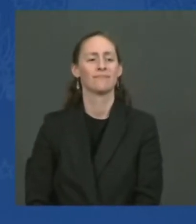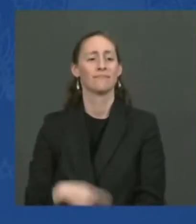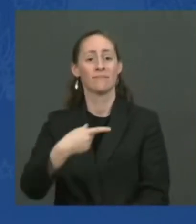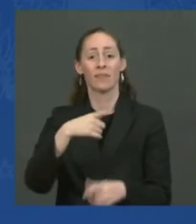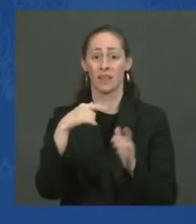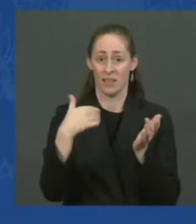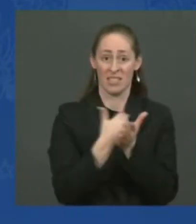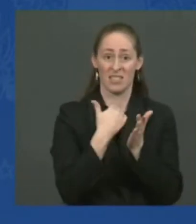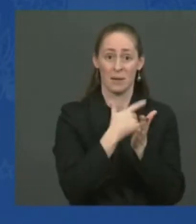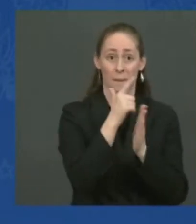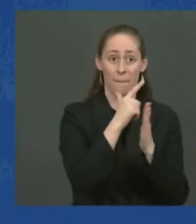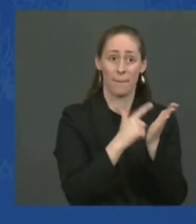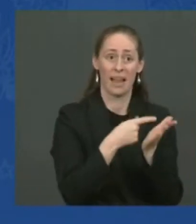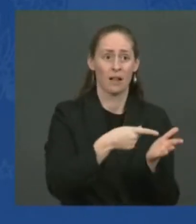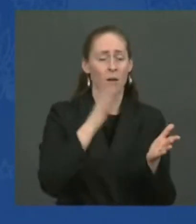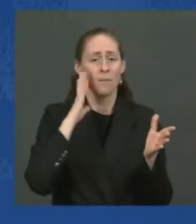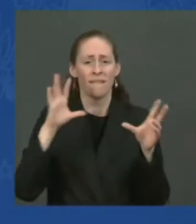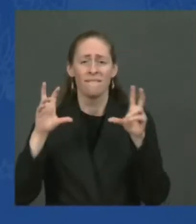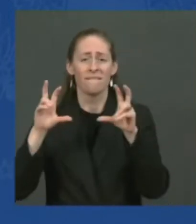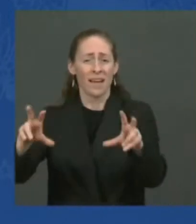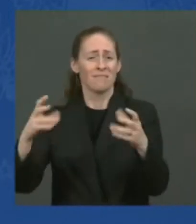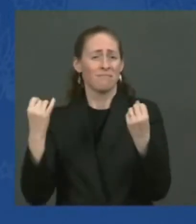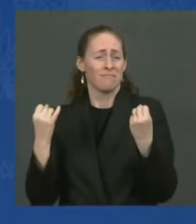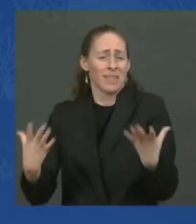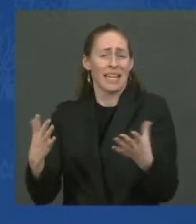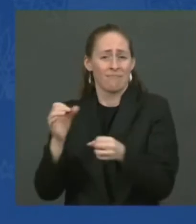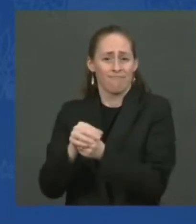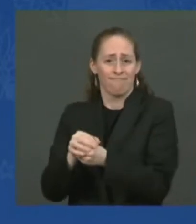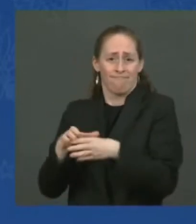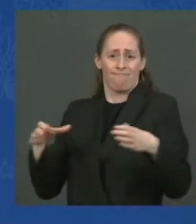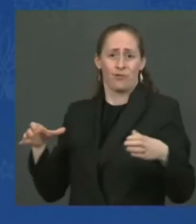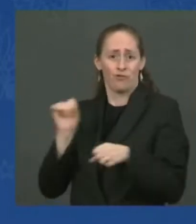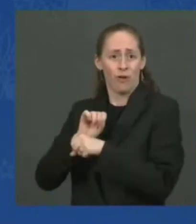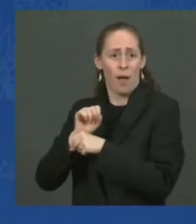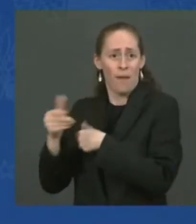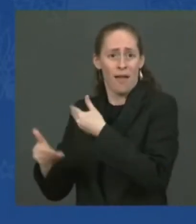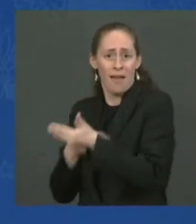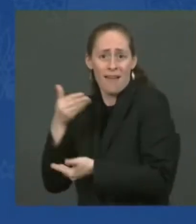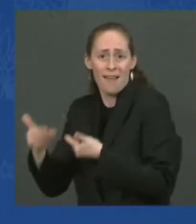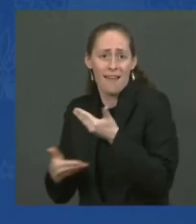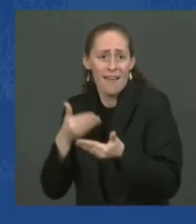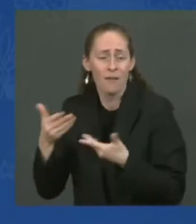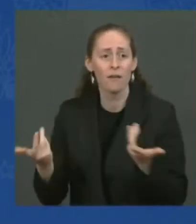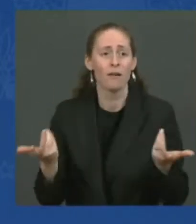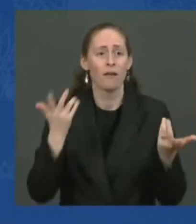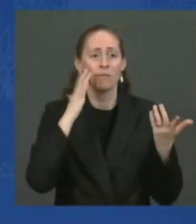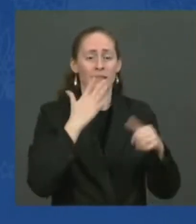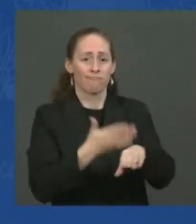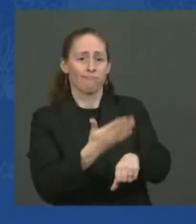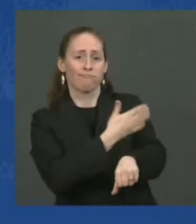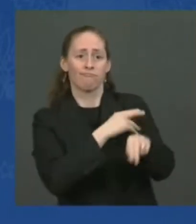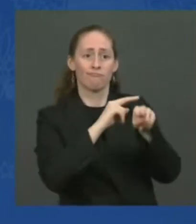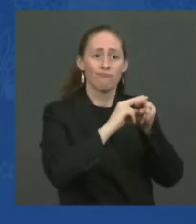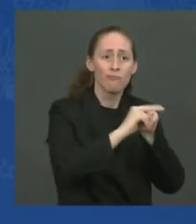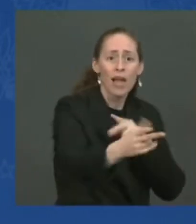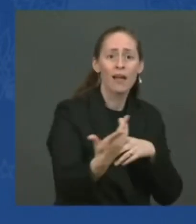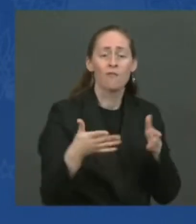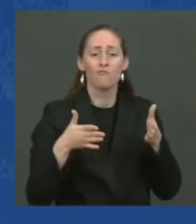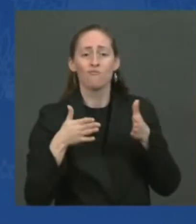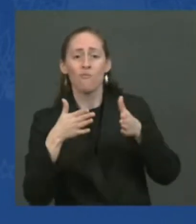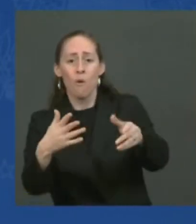Fontana. It will improve roadways, transit systems, our access to clean water, and millions